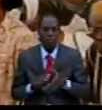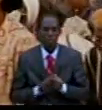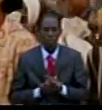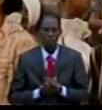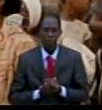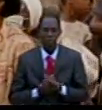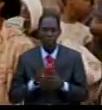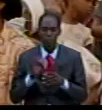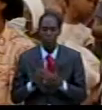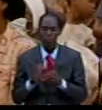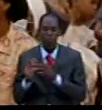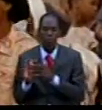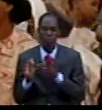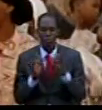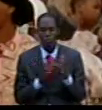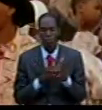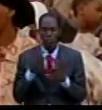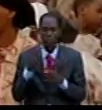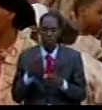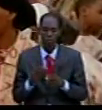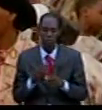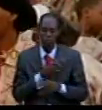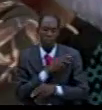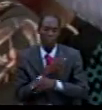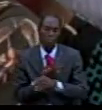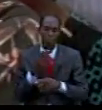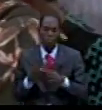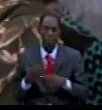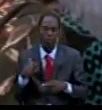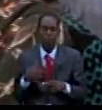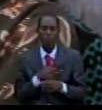In Jesus' mighty name we pray.